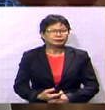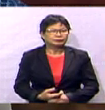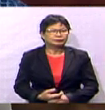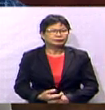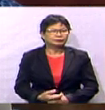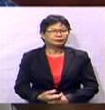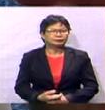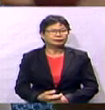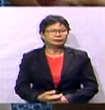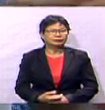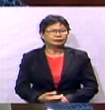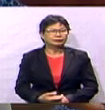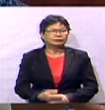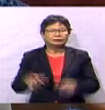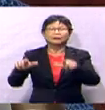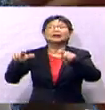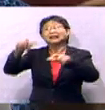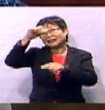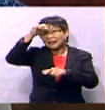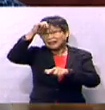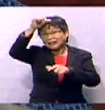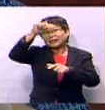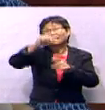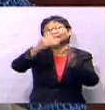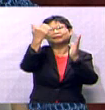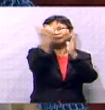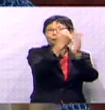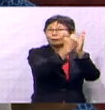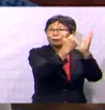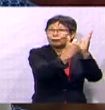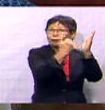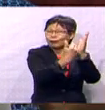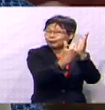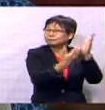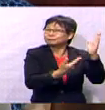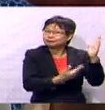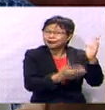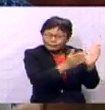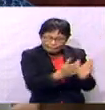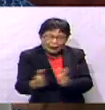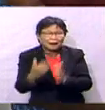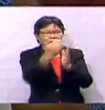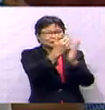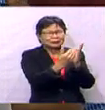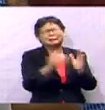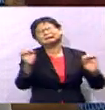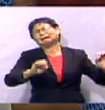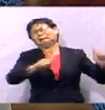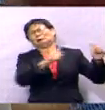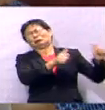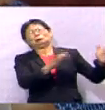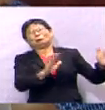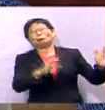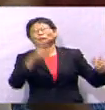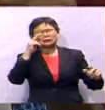Yang mereka ada Indian blueprint kan, they have the Indian blueprint. Actually, the Indian blueprint nothing very great lah. If you go and see